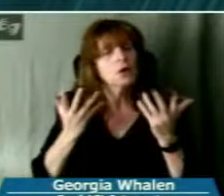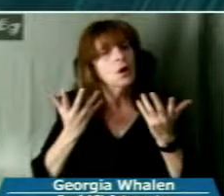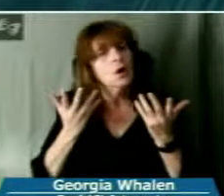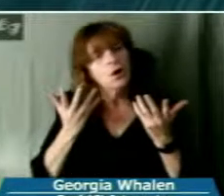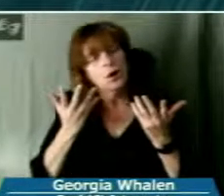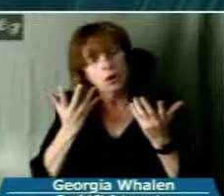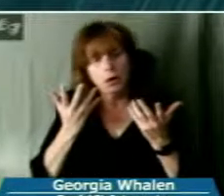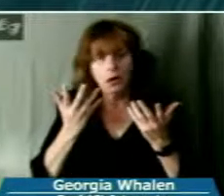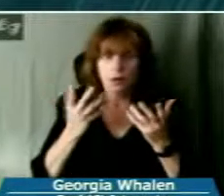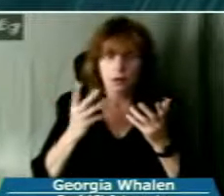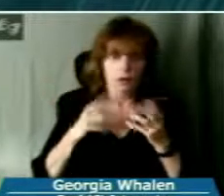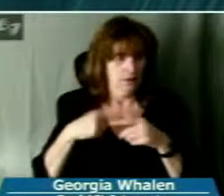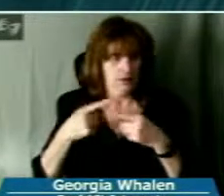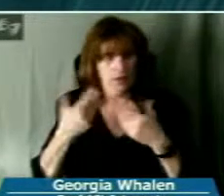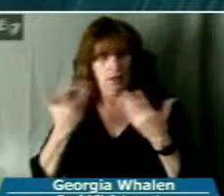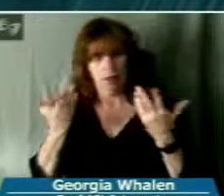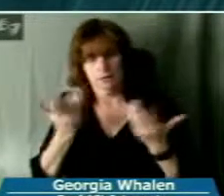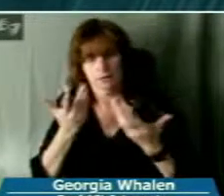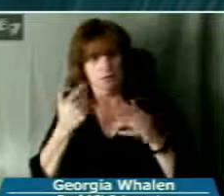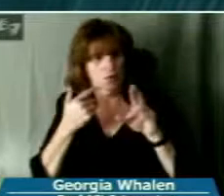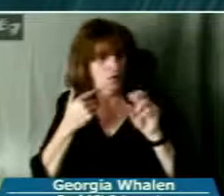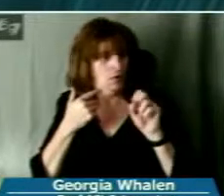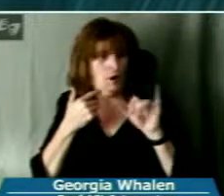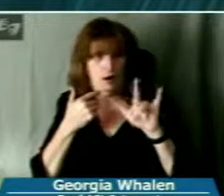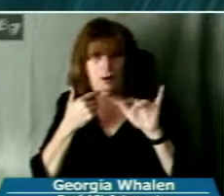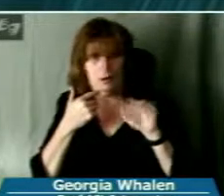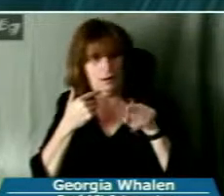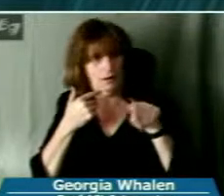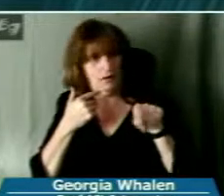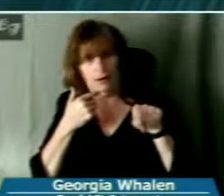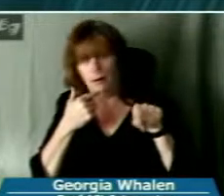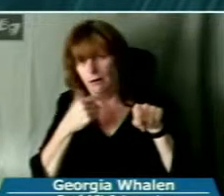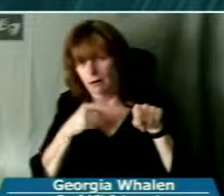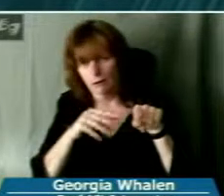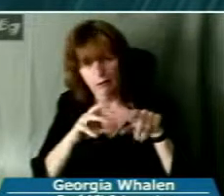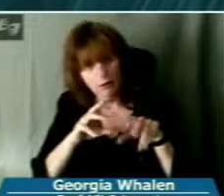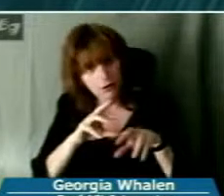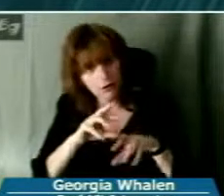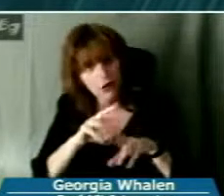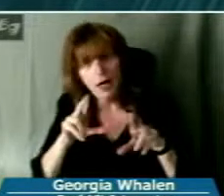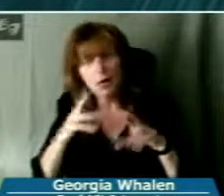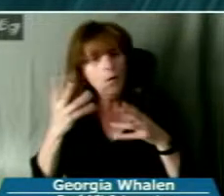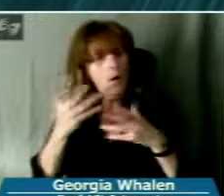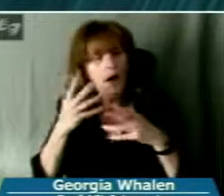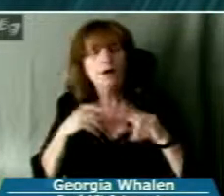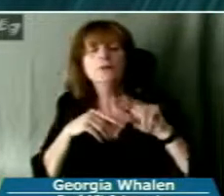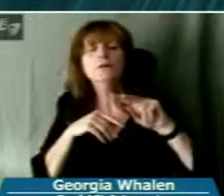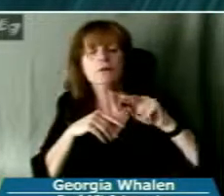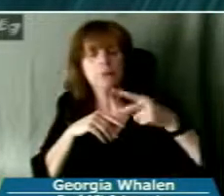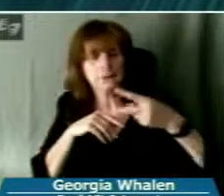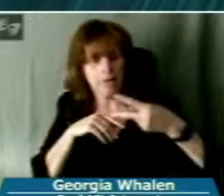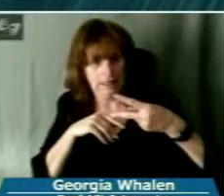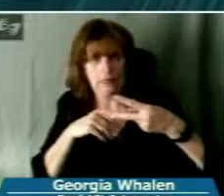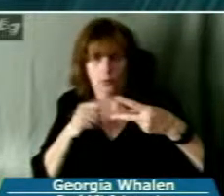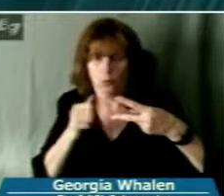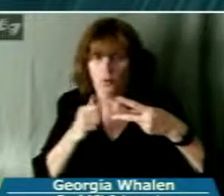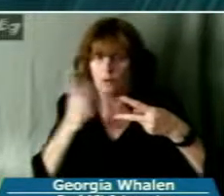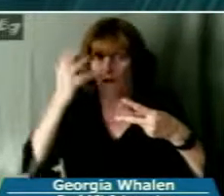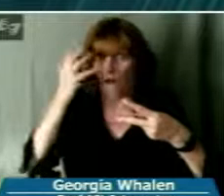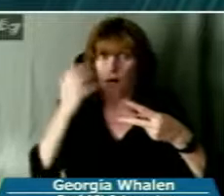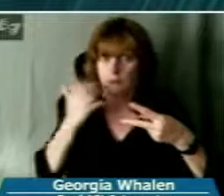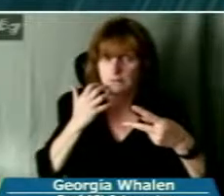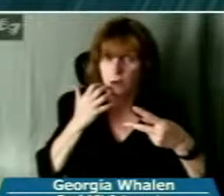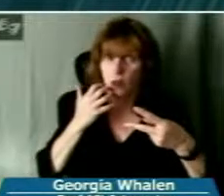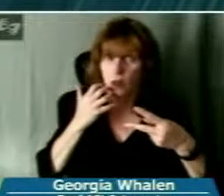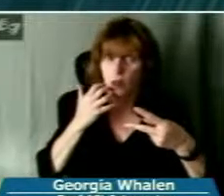to do a second round of these IPAC assessments, and those were underway with the hospitals. We were doing them together so that they were well prepared